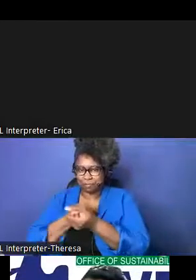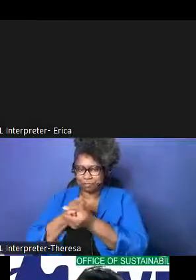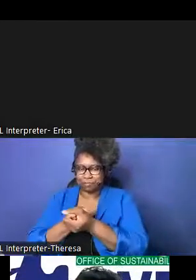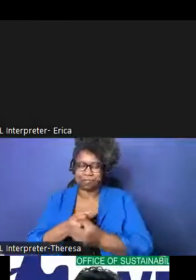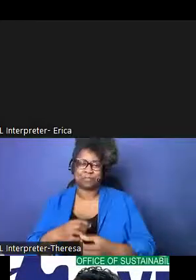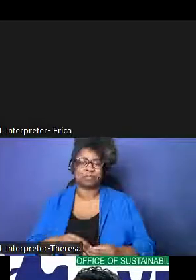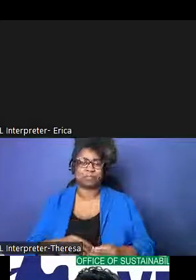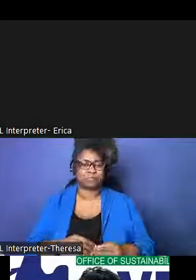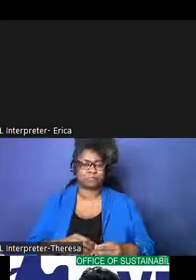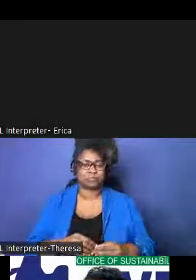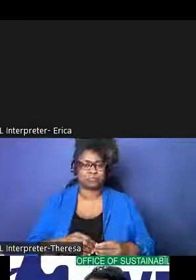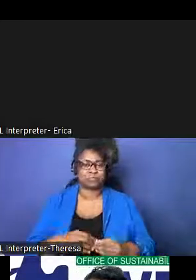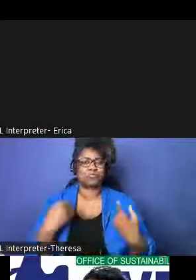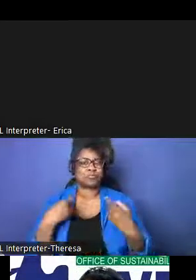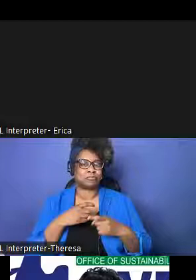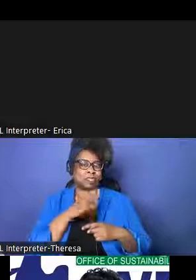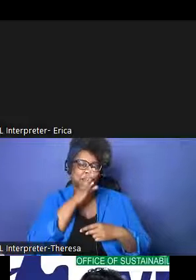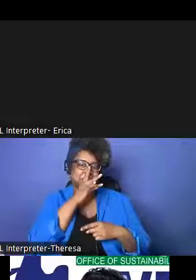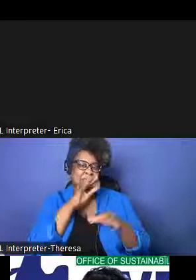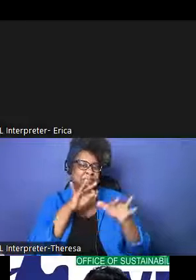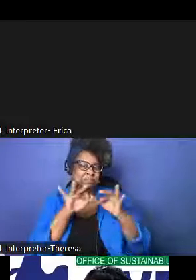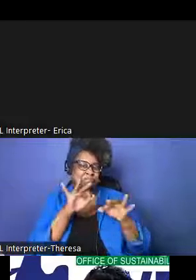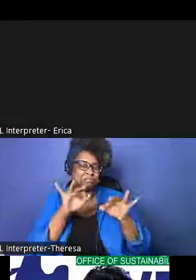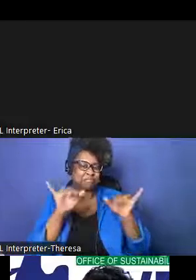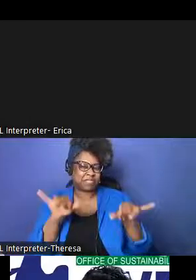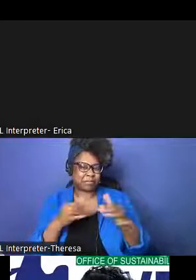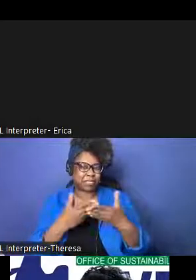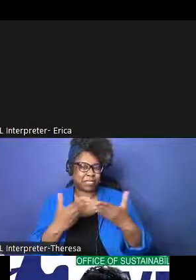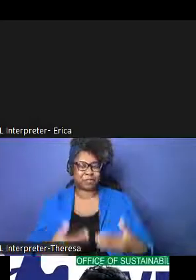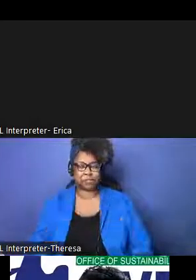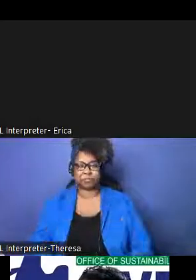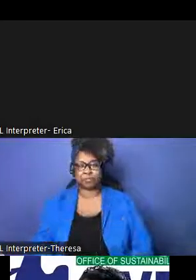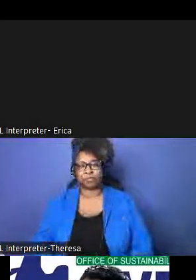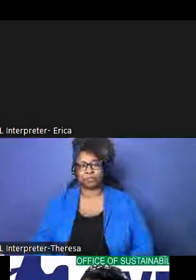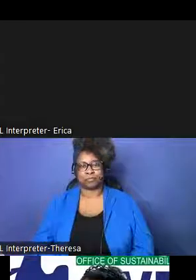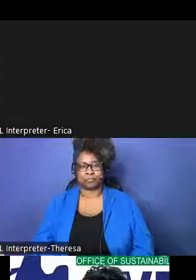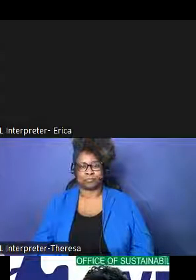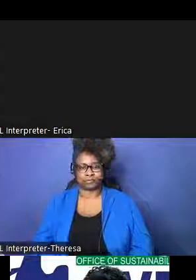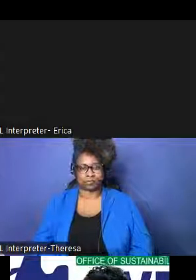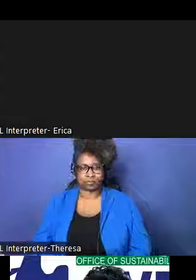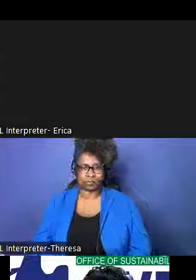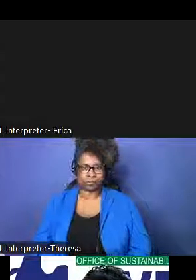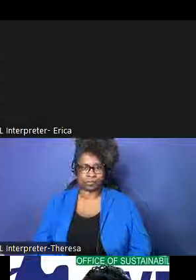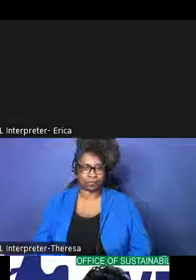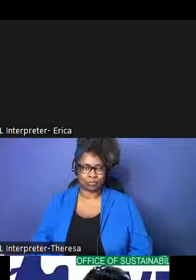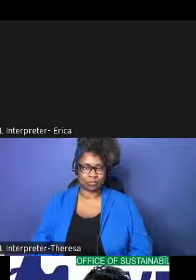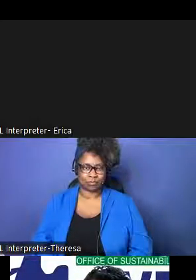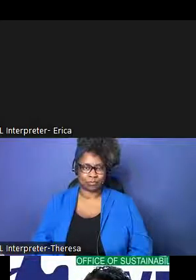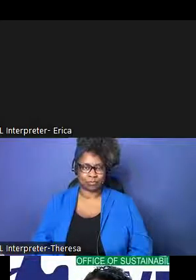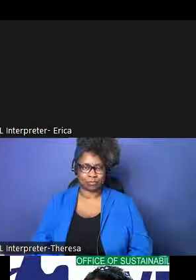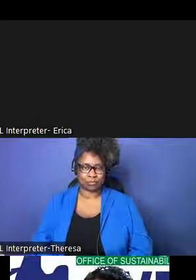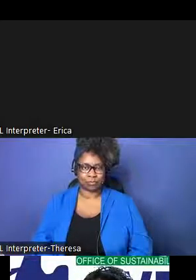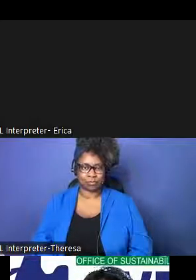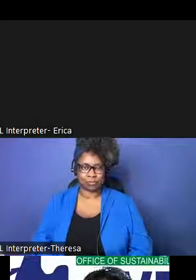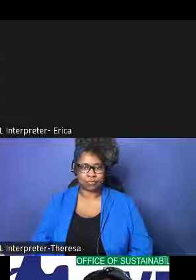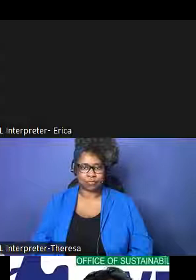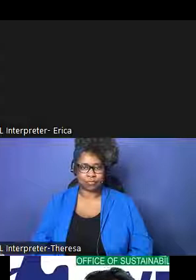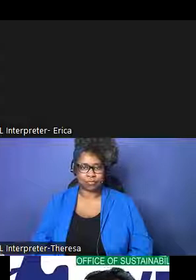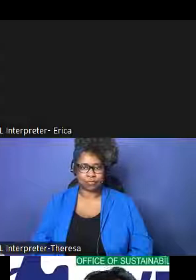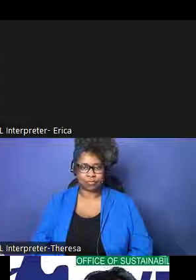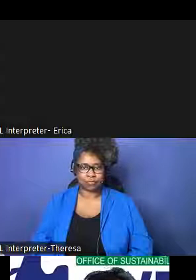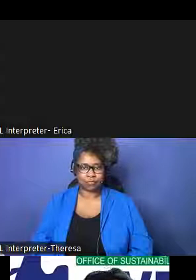algún problema con la interpretación simultánea, favor de usar el chat para comunicar con unos de nuestro